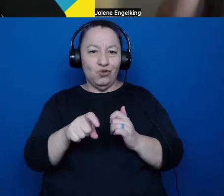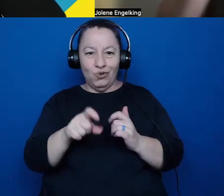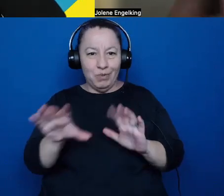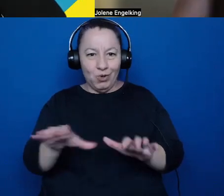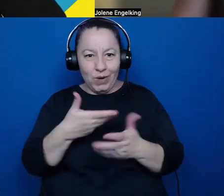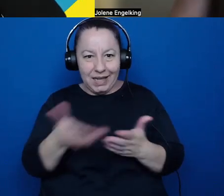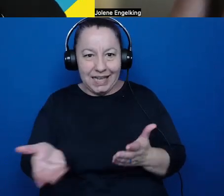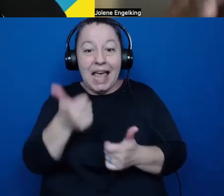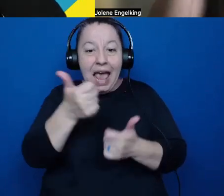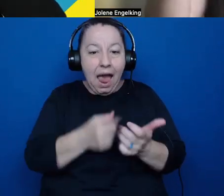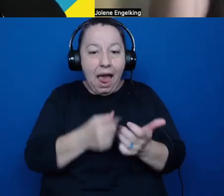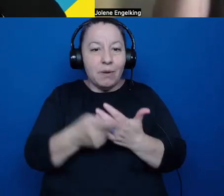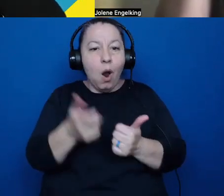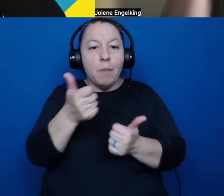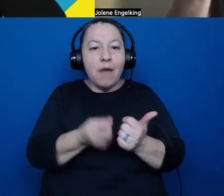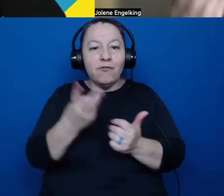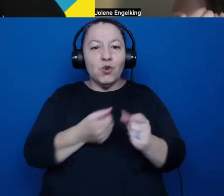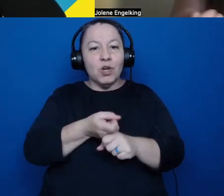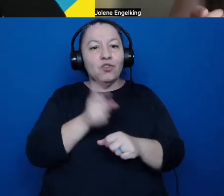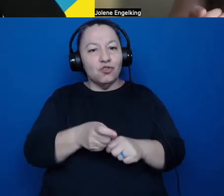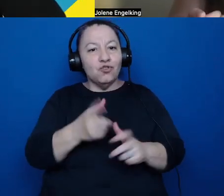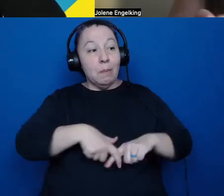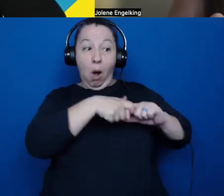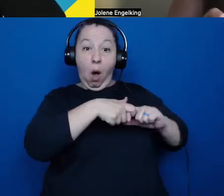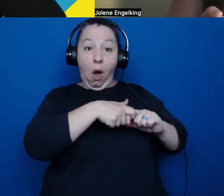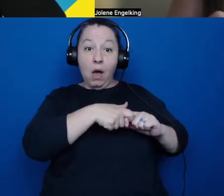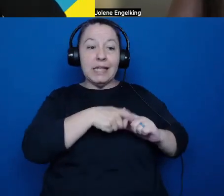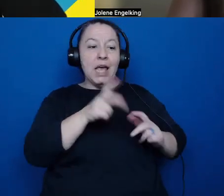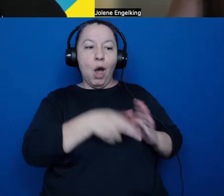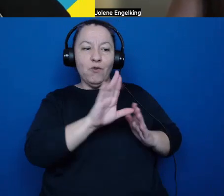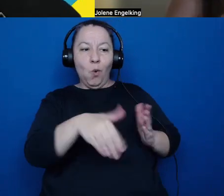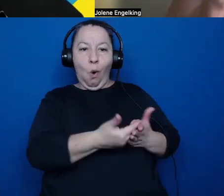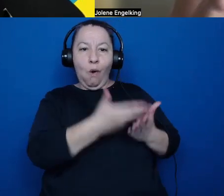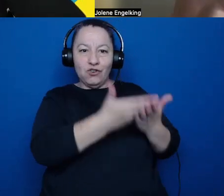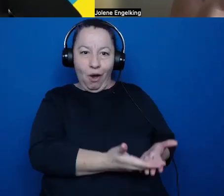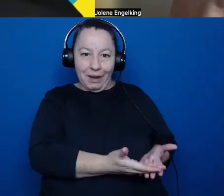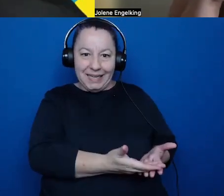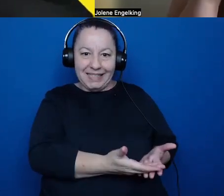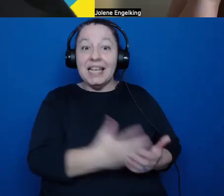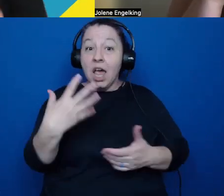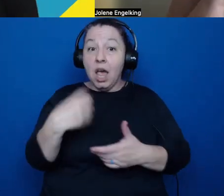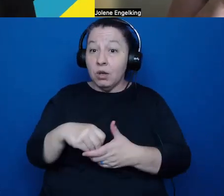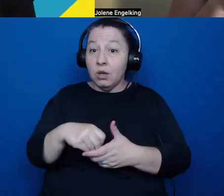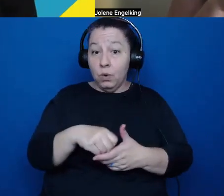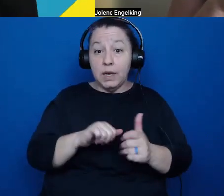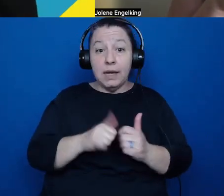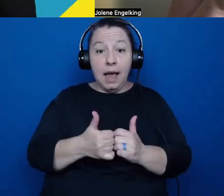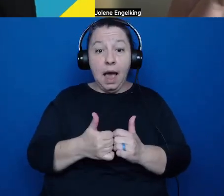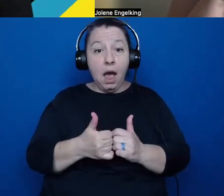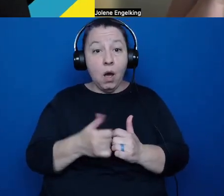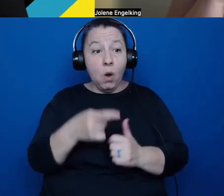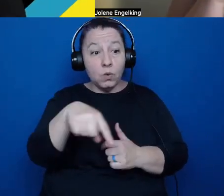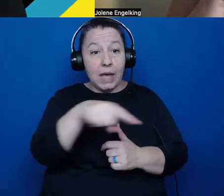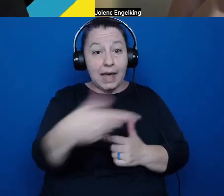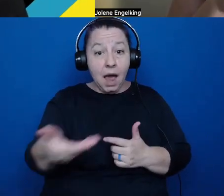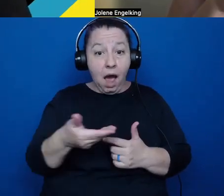years needs to just take a pause and look through all of their documents, including the way that they hire. And I